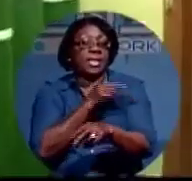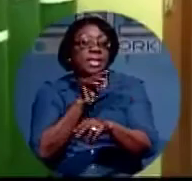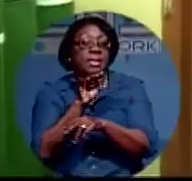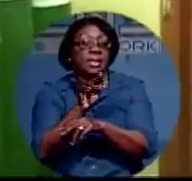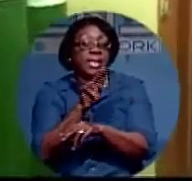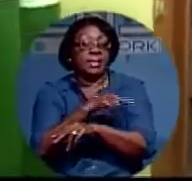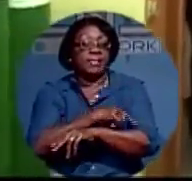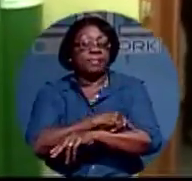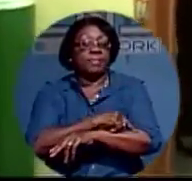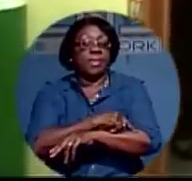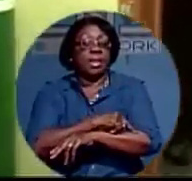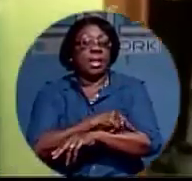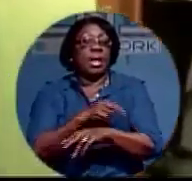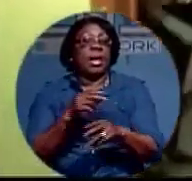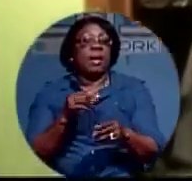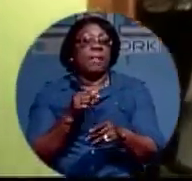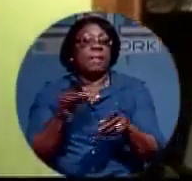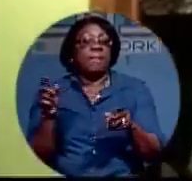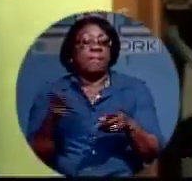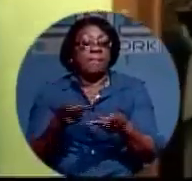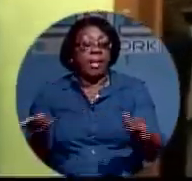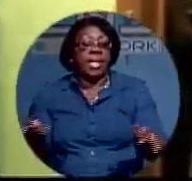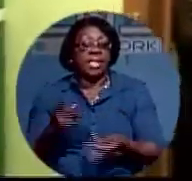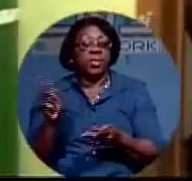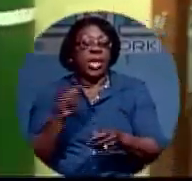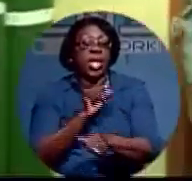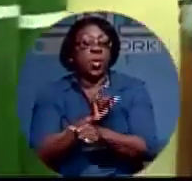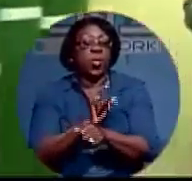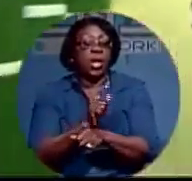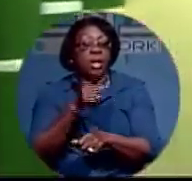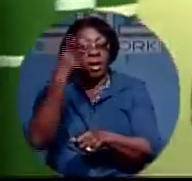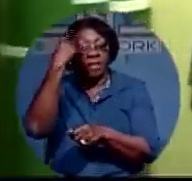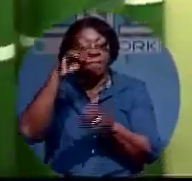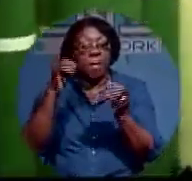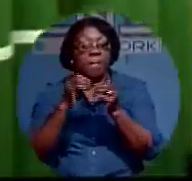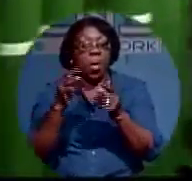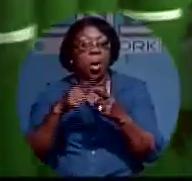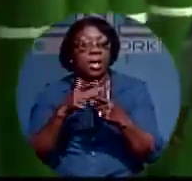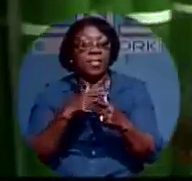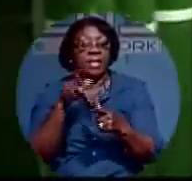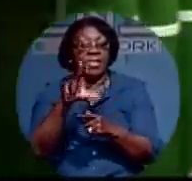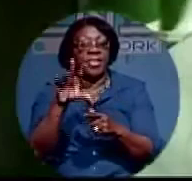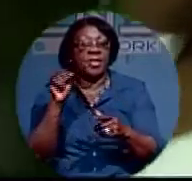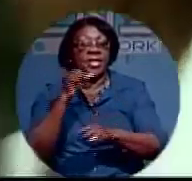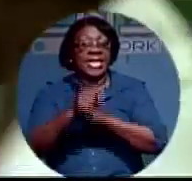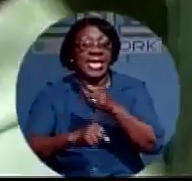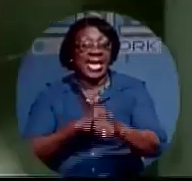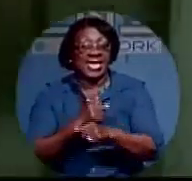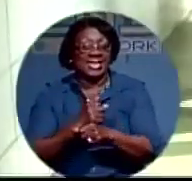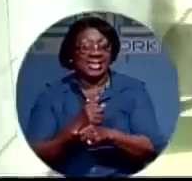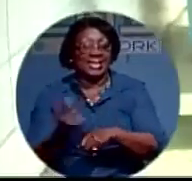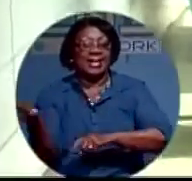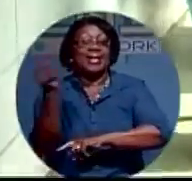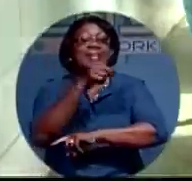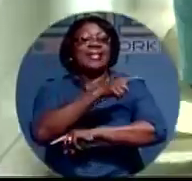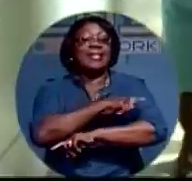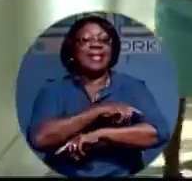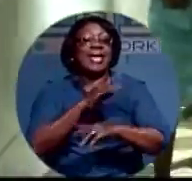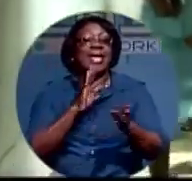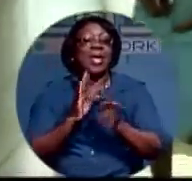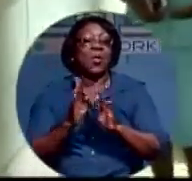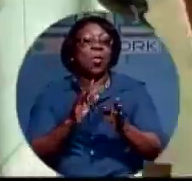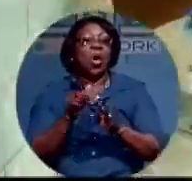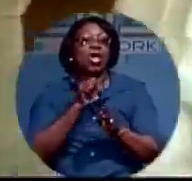Hospital, a familiar place to him as he worked there for more than 30 years. However, this day he walks the halls